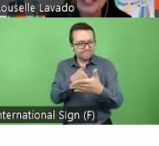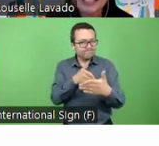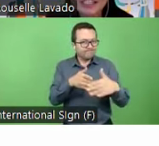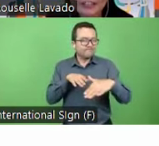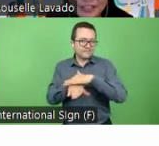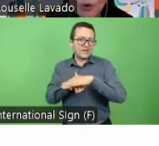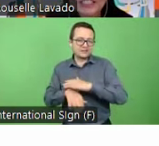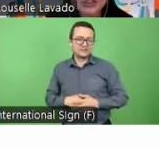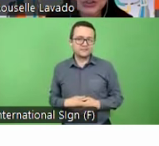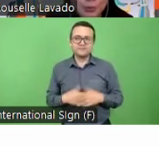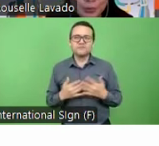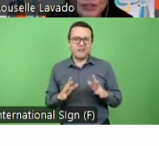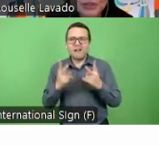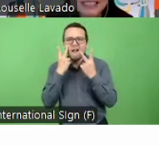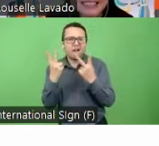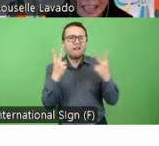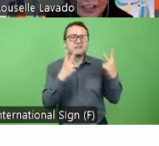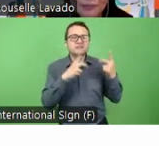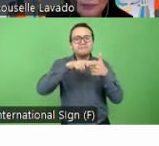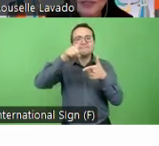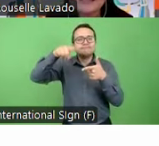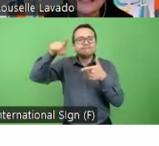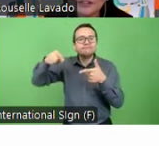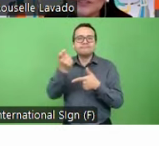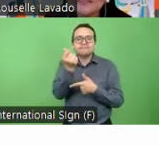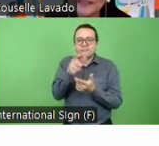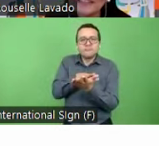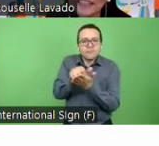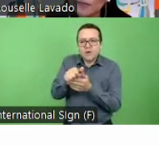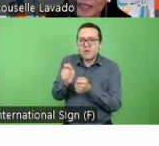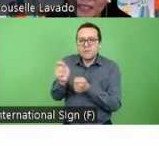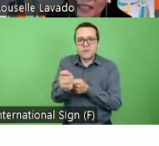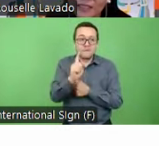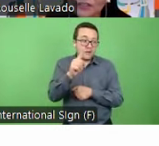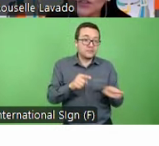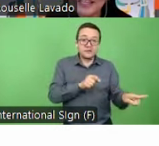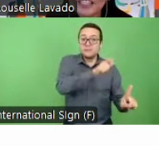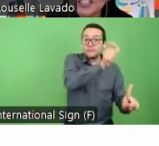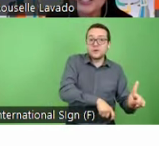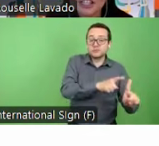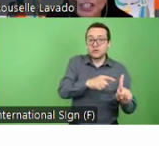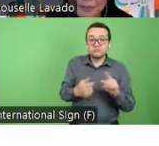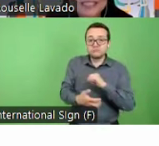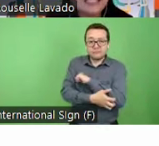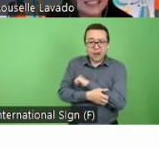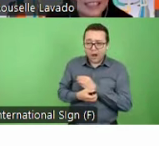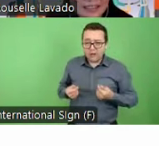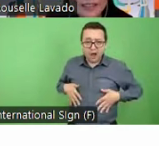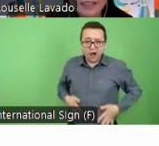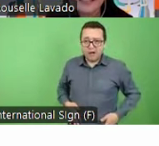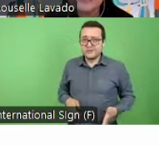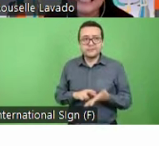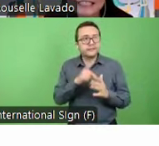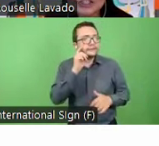issue. If someone is too poor to seek care, they don't spend any money. So financial hardship is